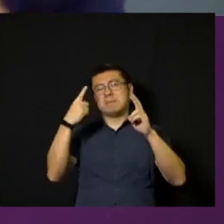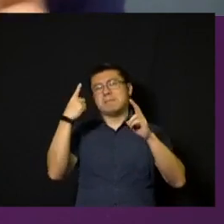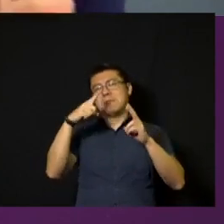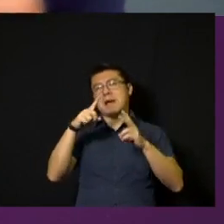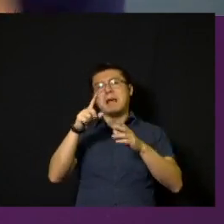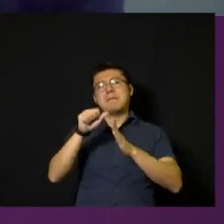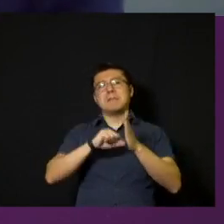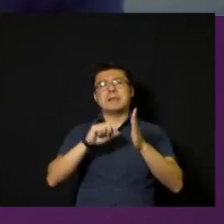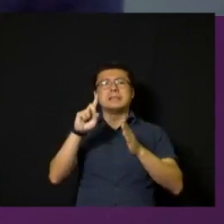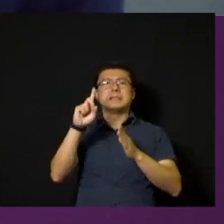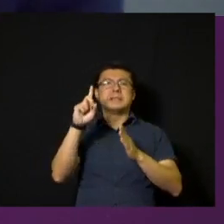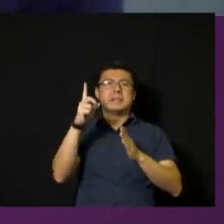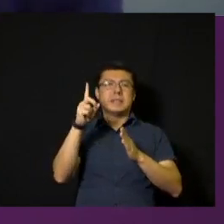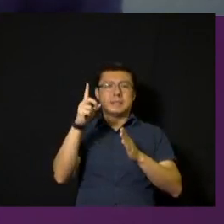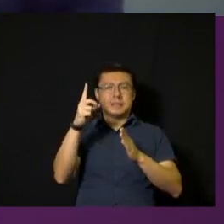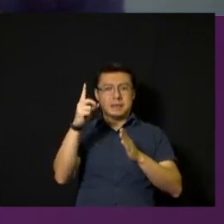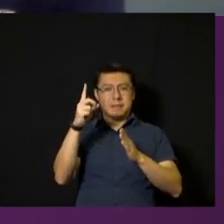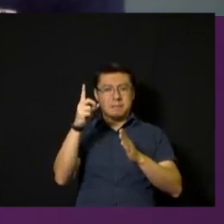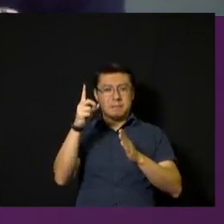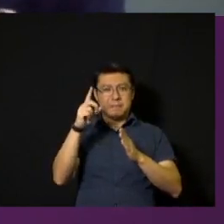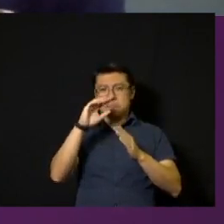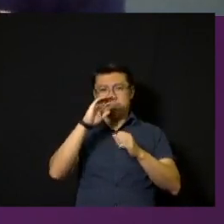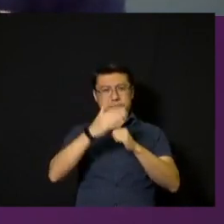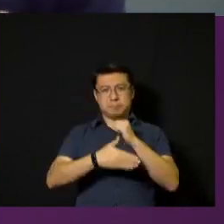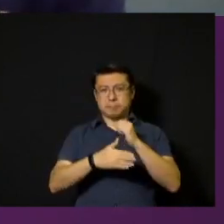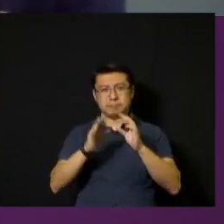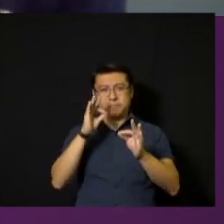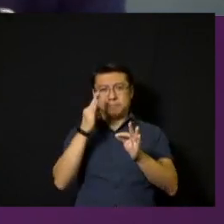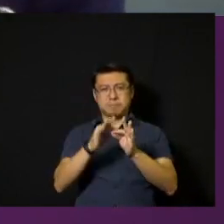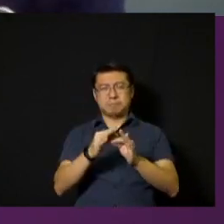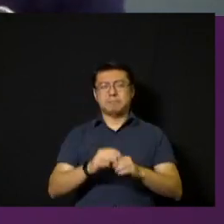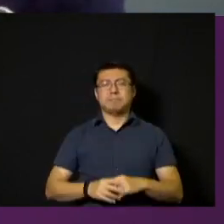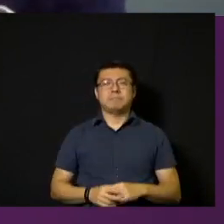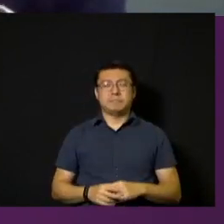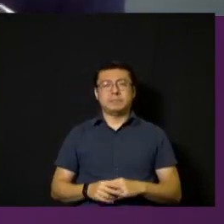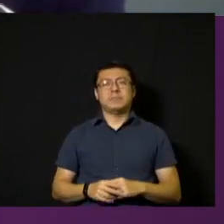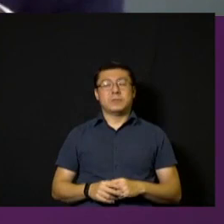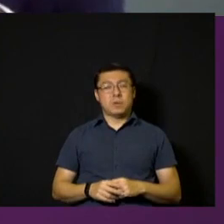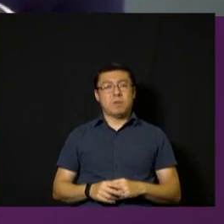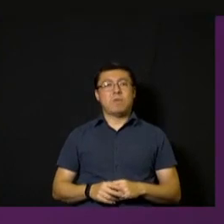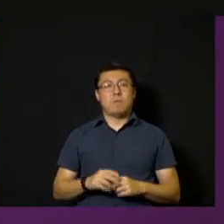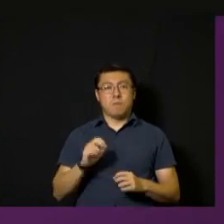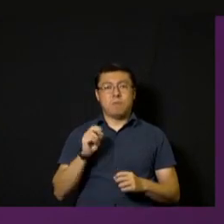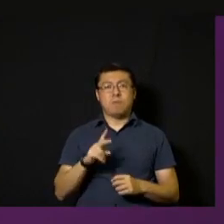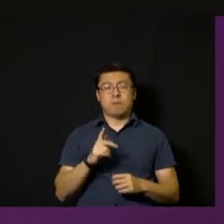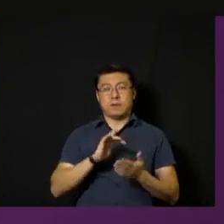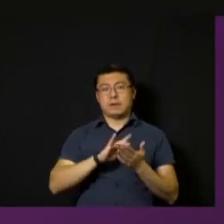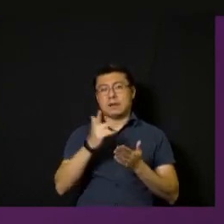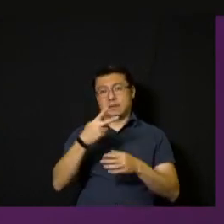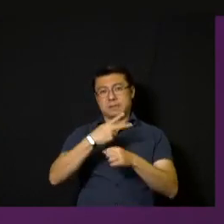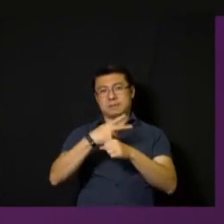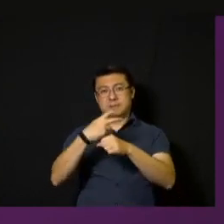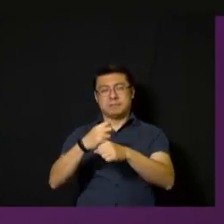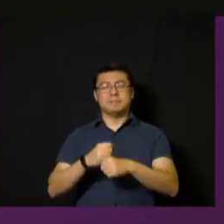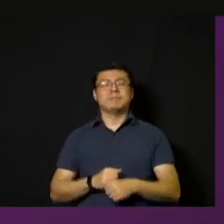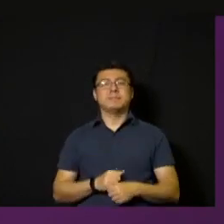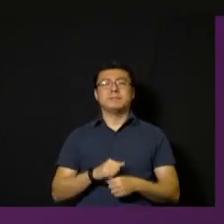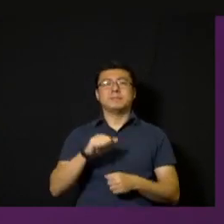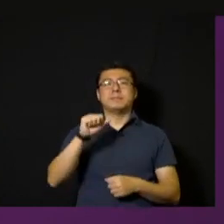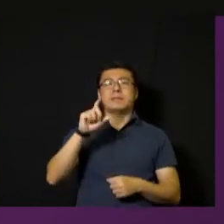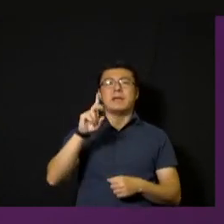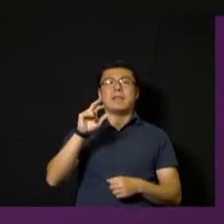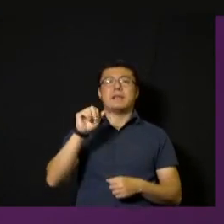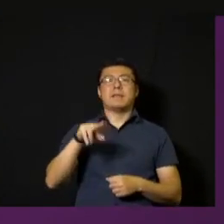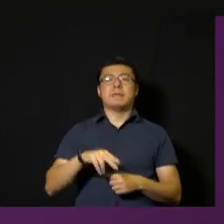It's scheduled to be finished in December this year. Vale, gracias Ariel. Thanks, Dos Ariel. preguntas. Adrián, Invite us. tu sueño. Adrian, your